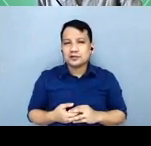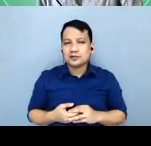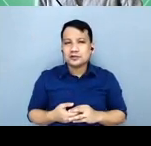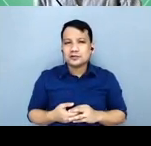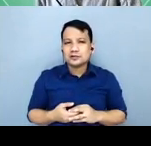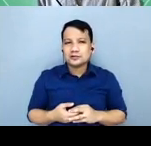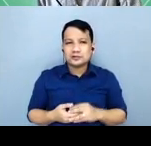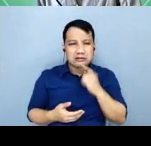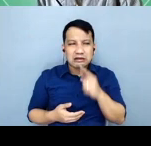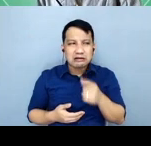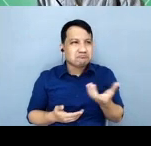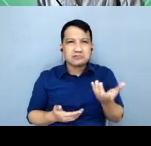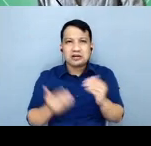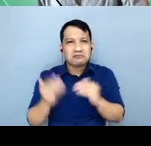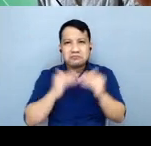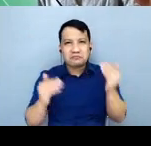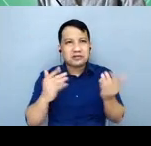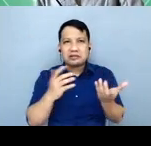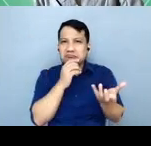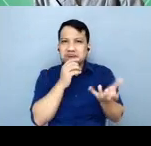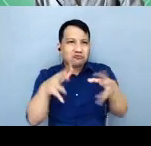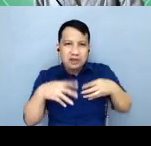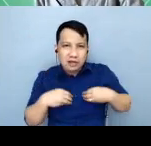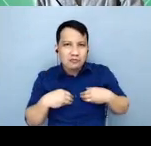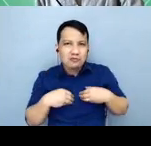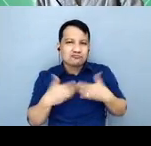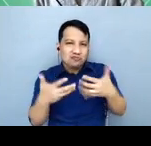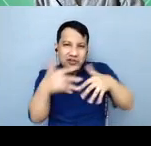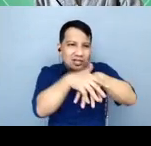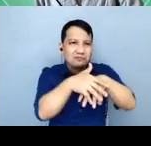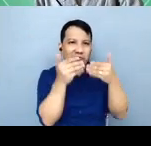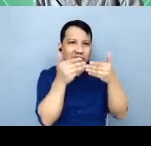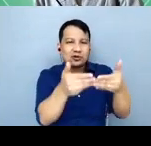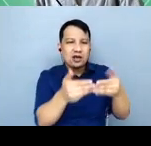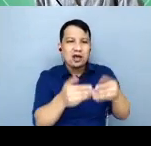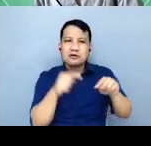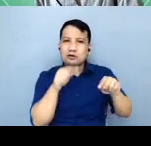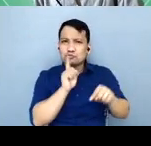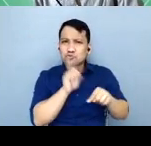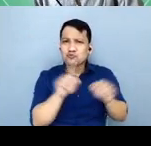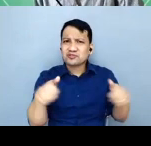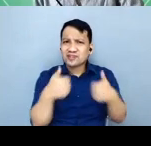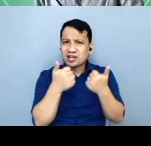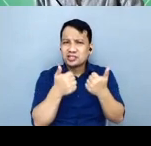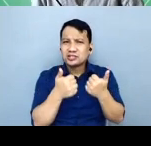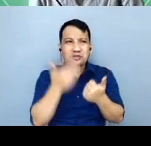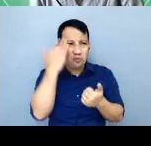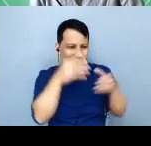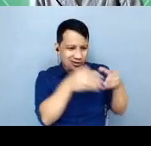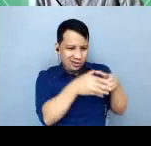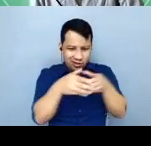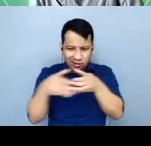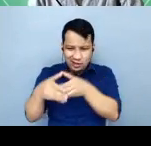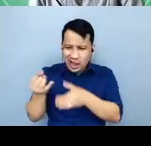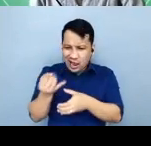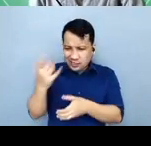adapting sustainable practices. And it's listed here because it is a challenge in determining which ones are relevant and which